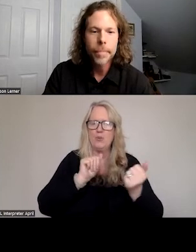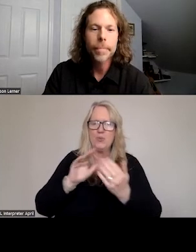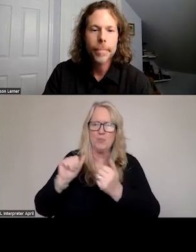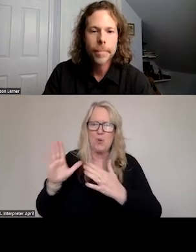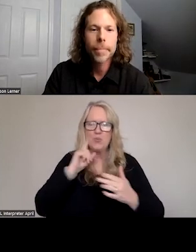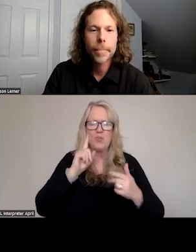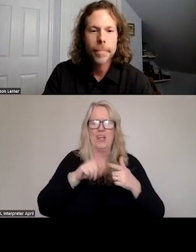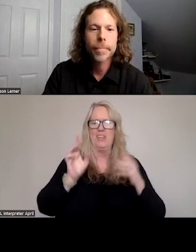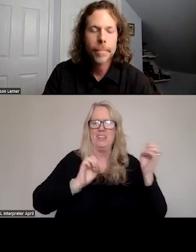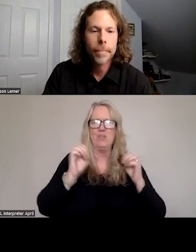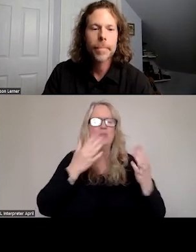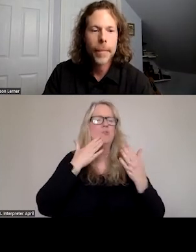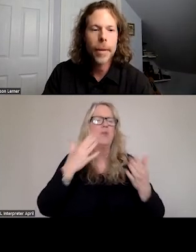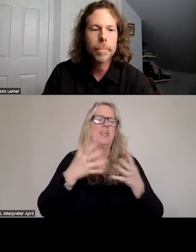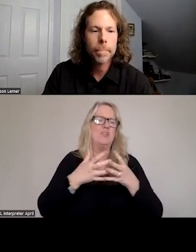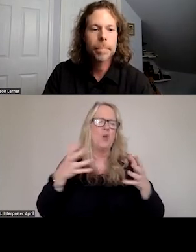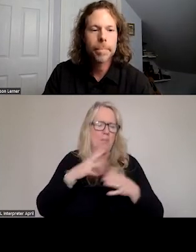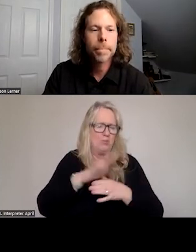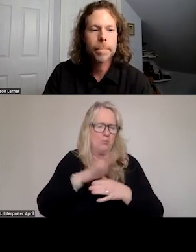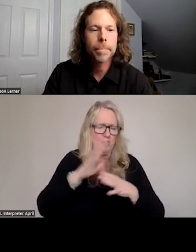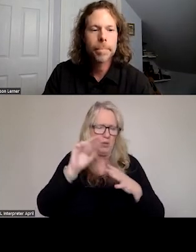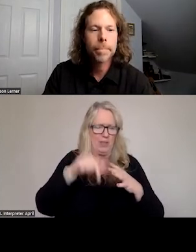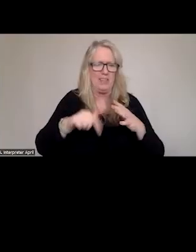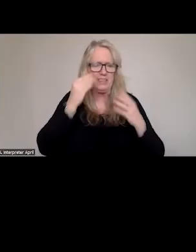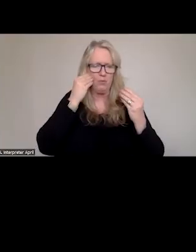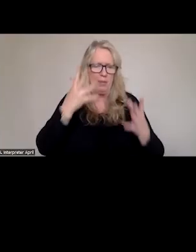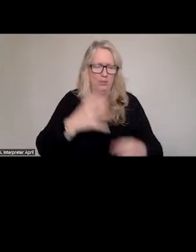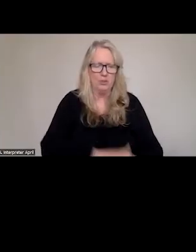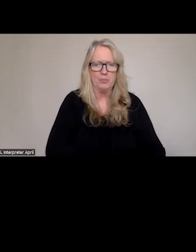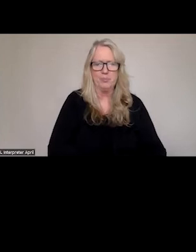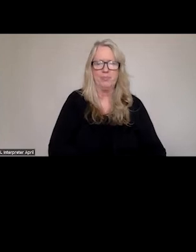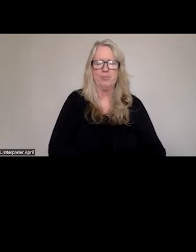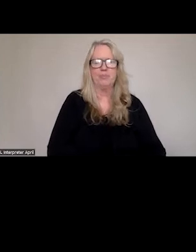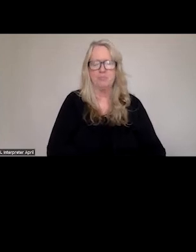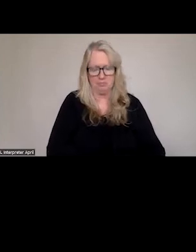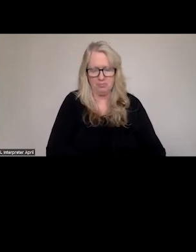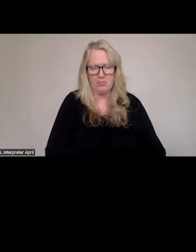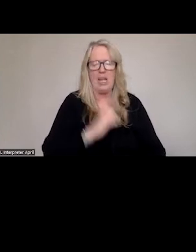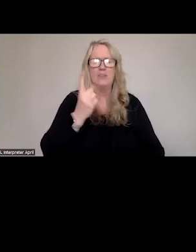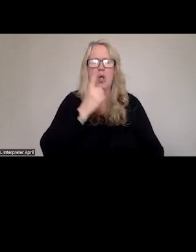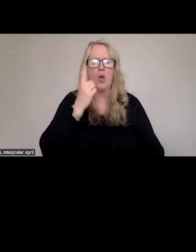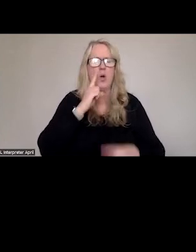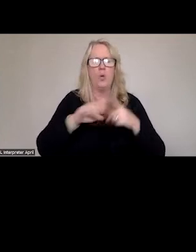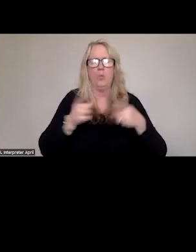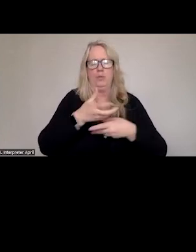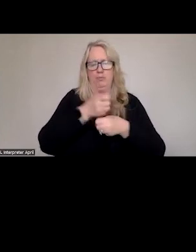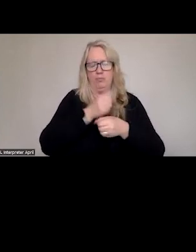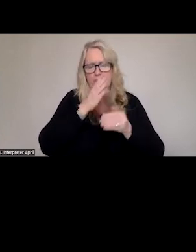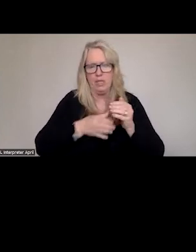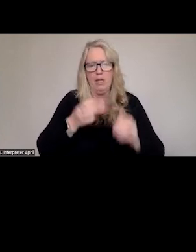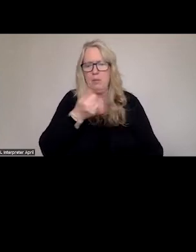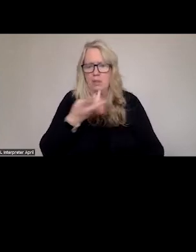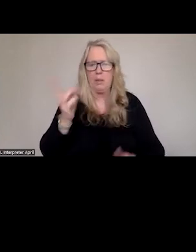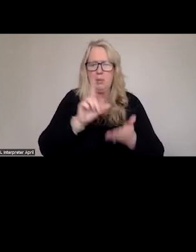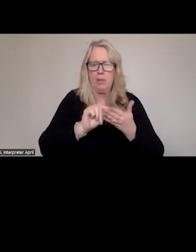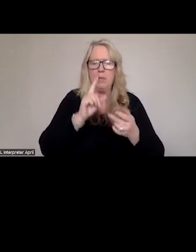evaluations. So thank you so much for sharing on that. Just as always for Data Corner, we wrap it up with a couple publications and